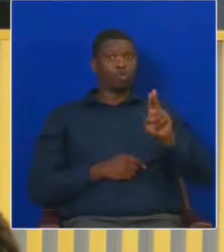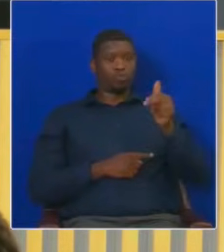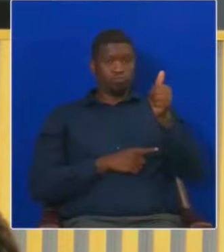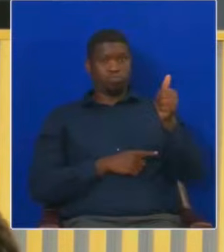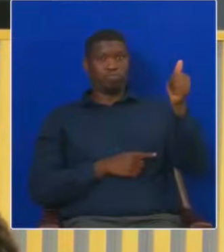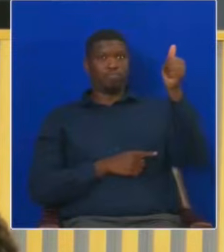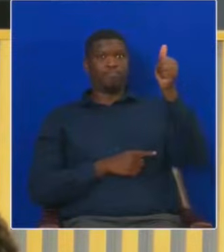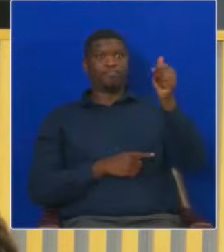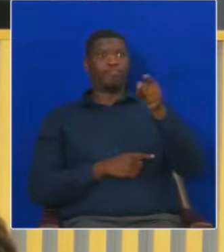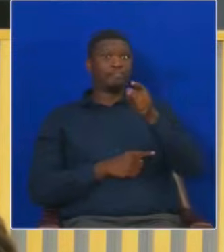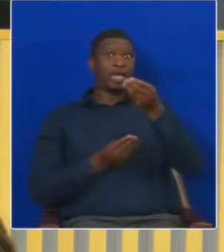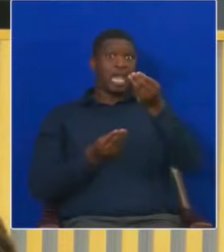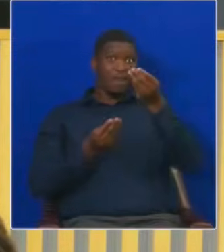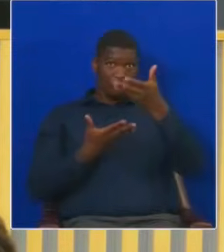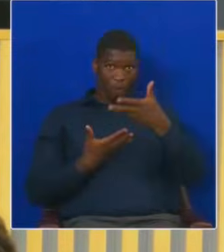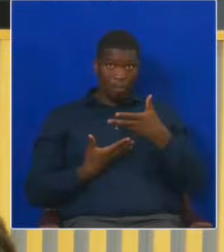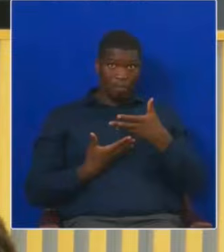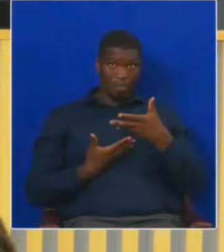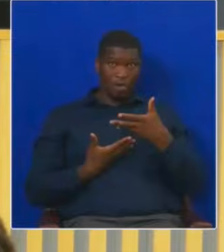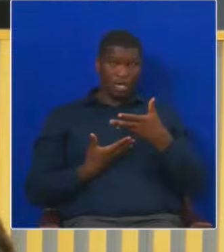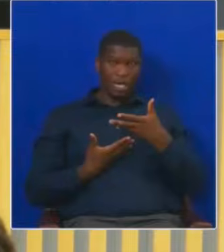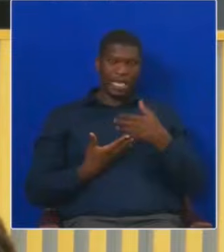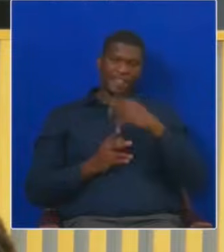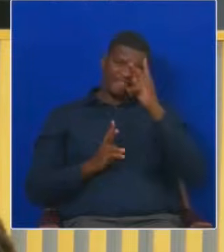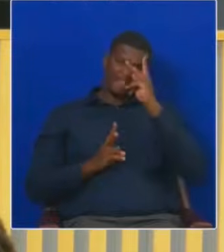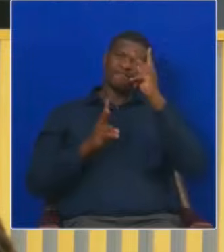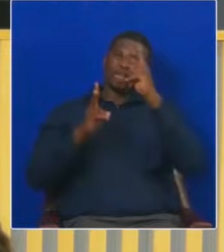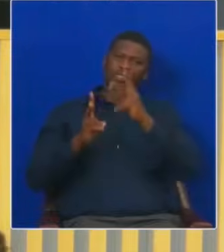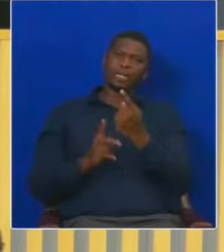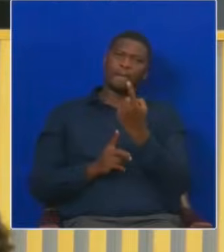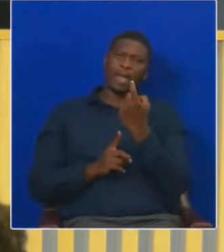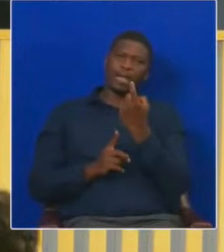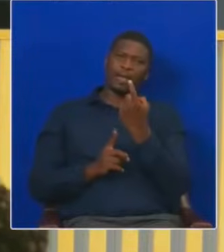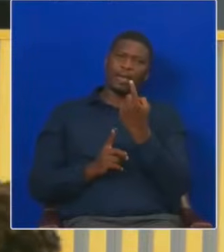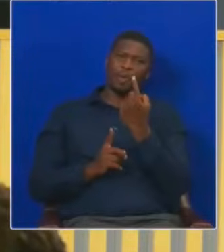awaiting trial detainee, Katiso Molefe.